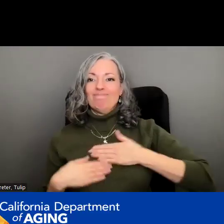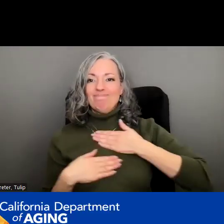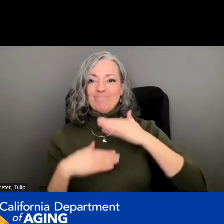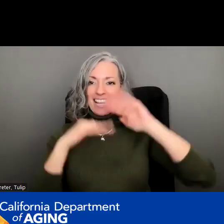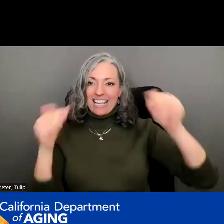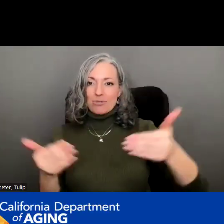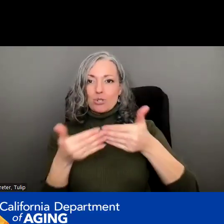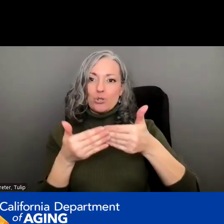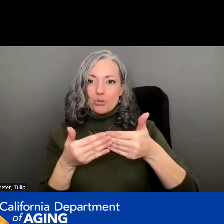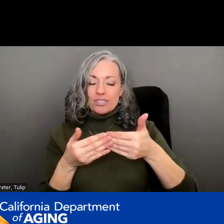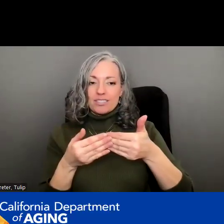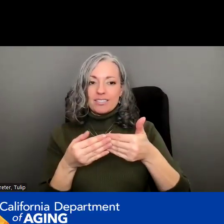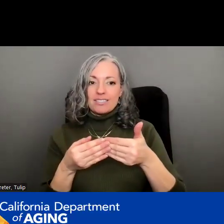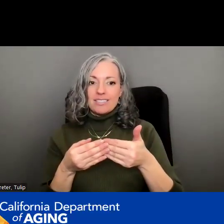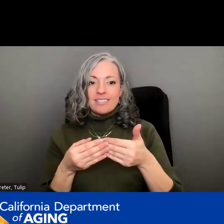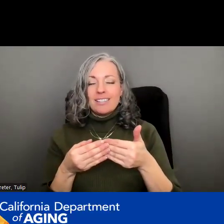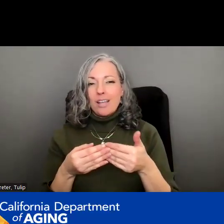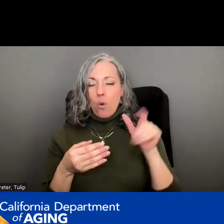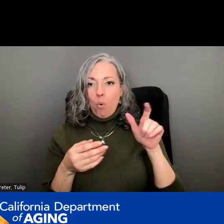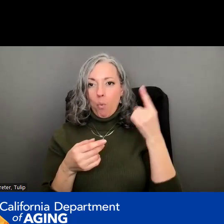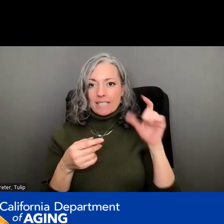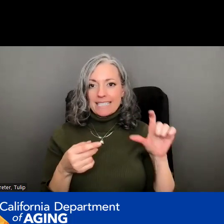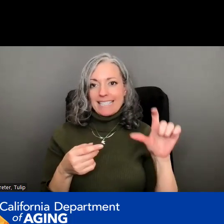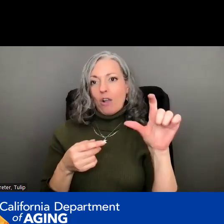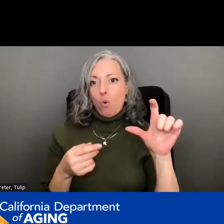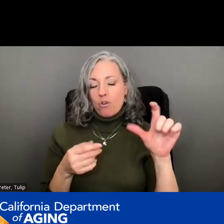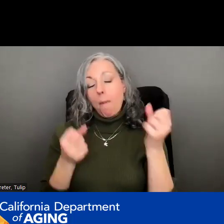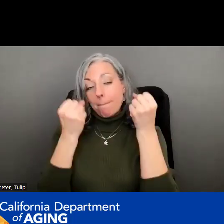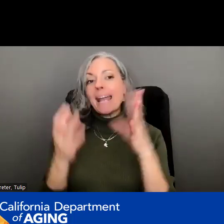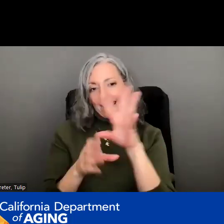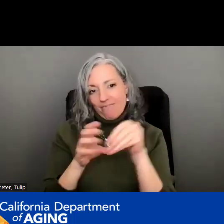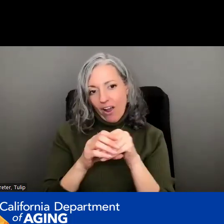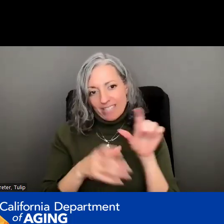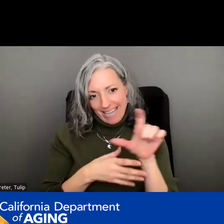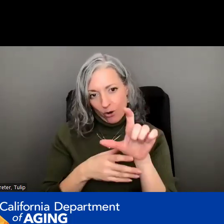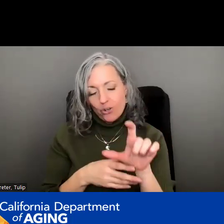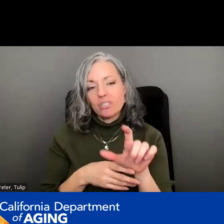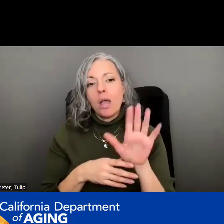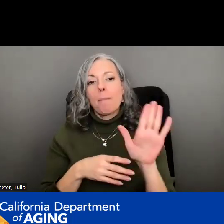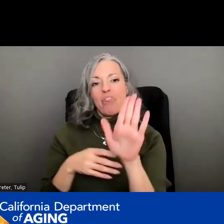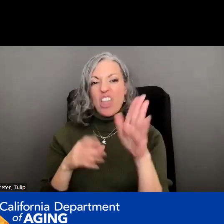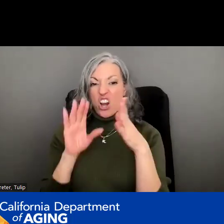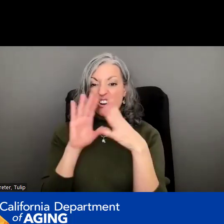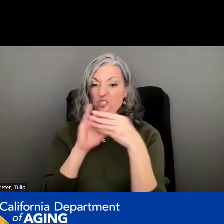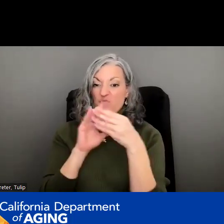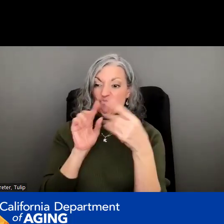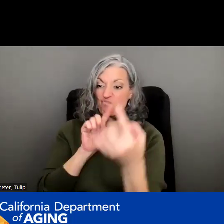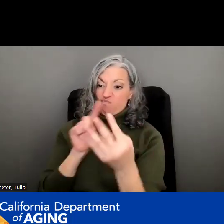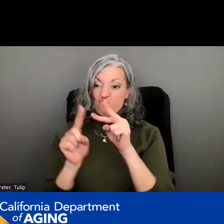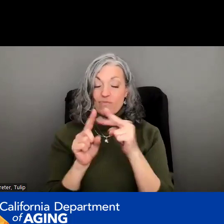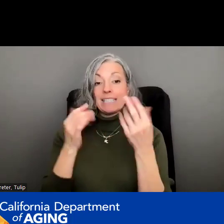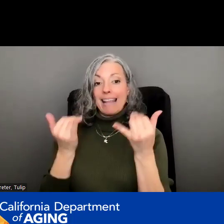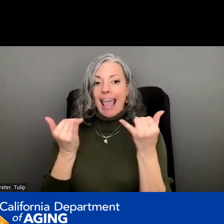introduce one of many stakeholders who will be sharing their perspectives with us today. I want